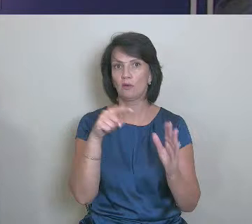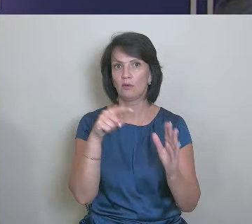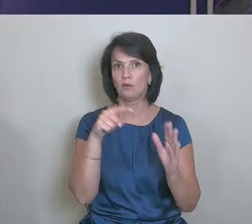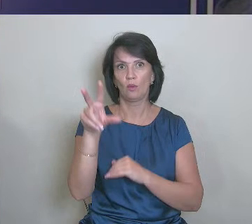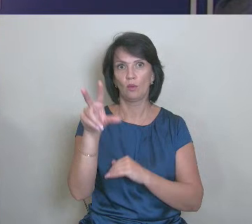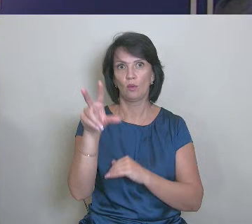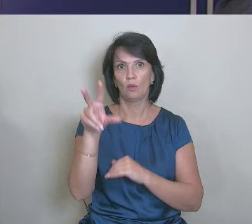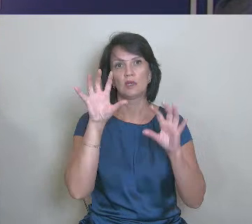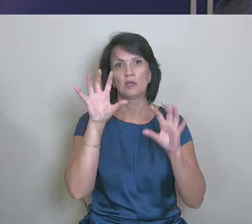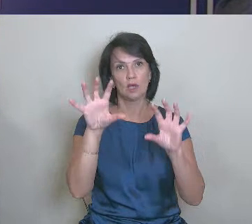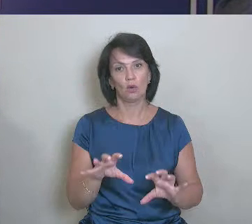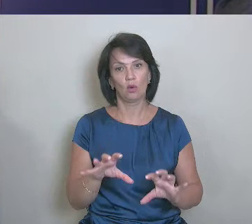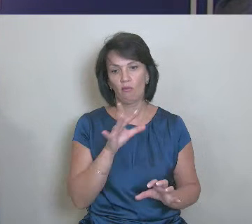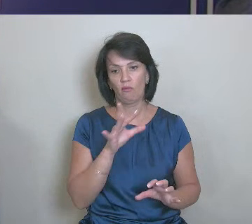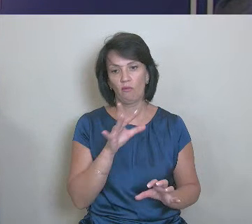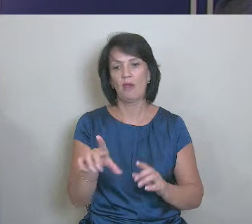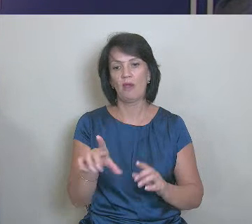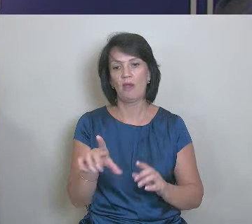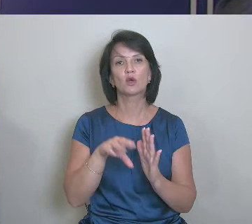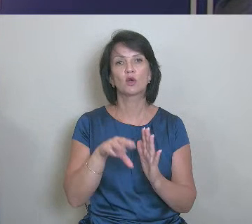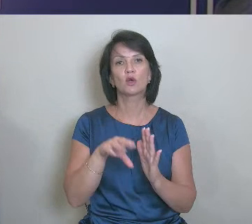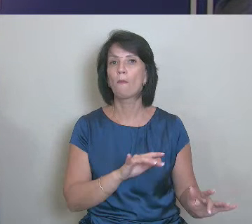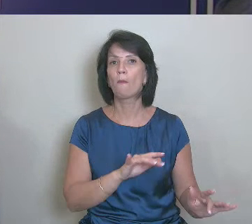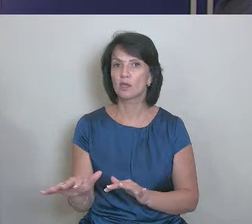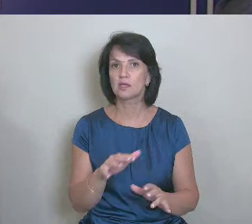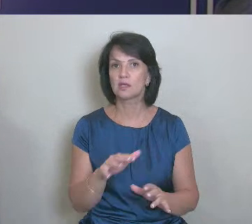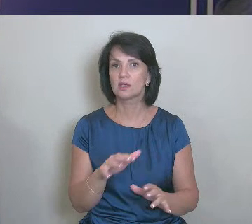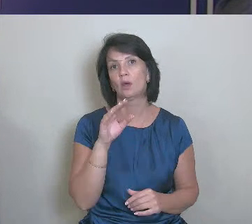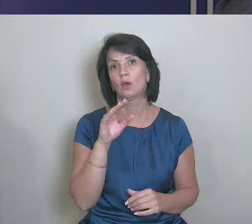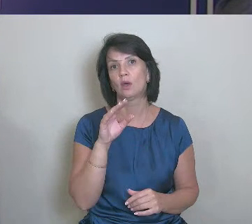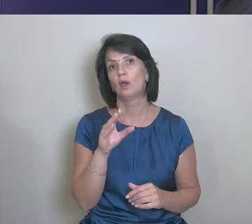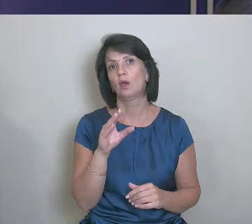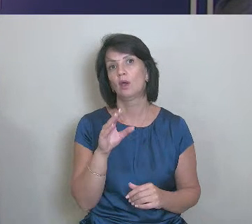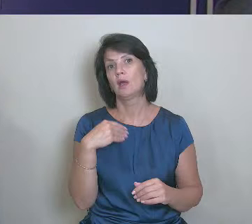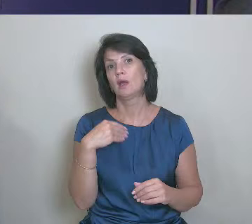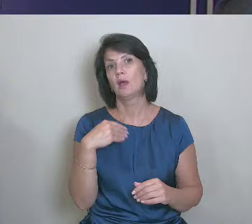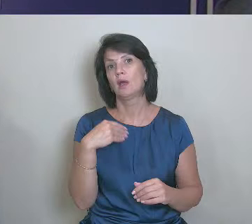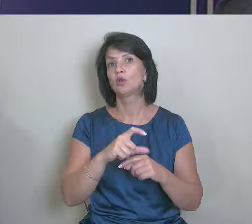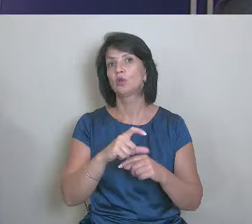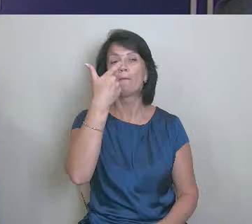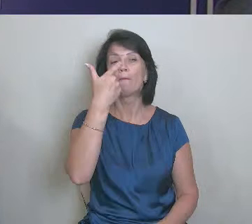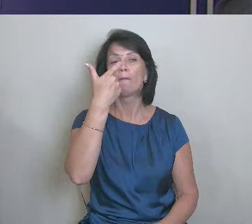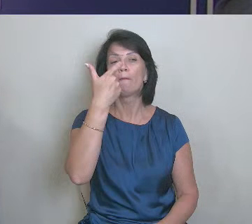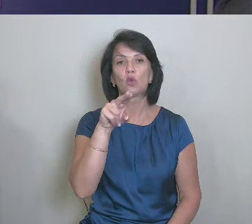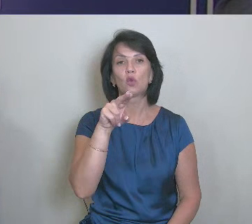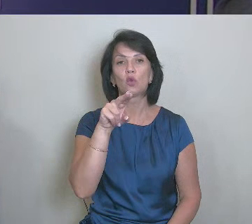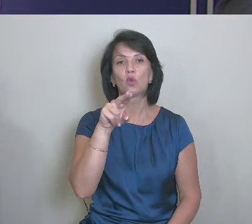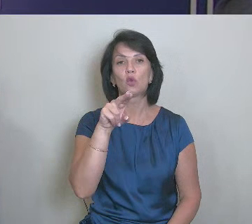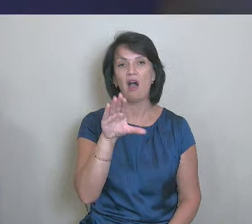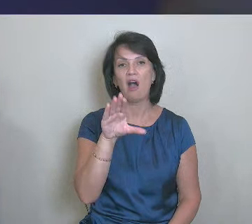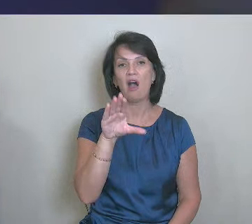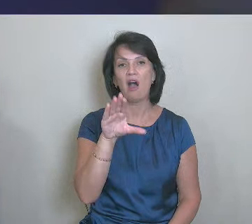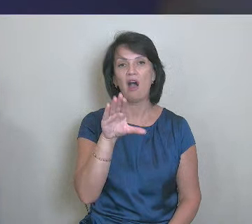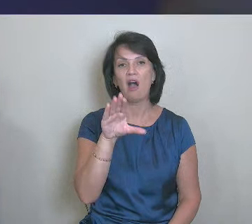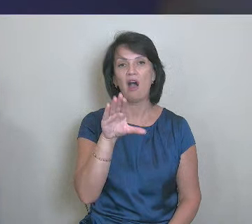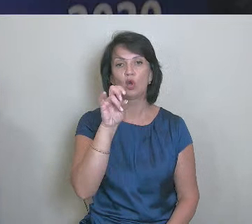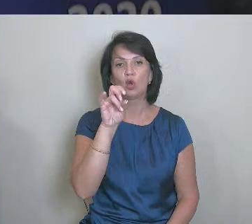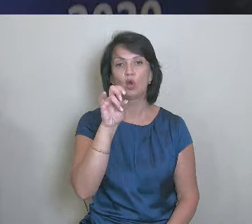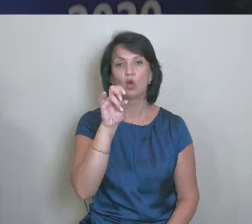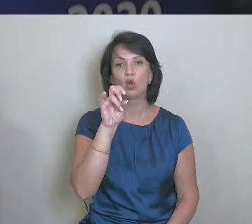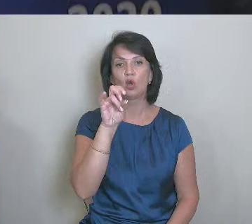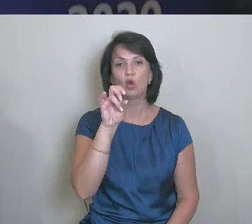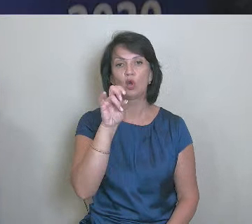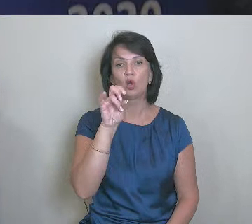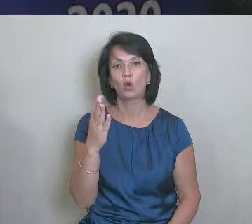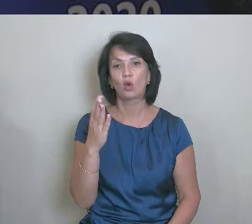in the elections, including the compliance with